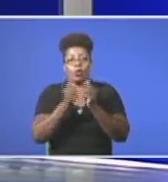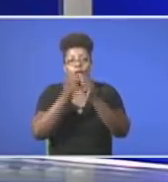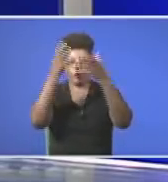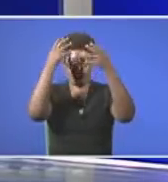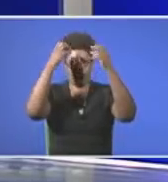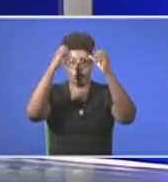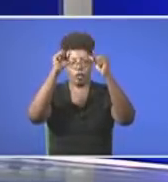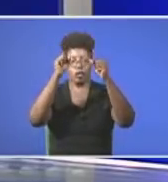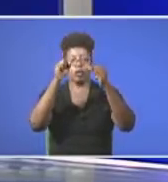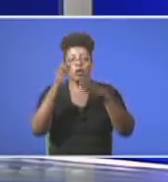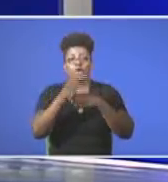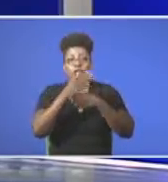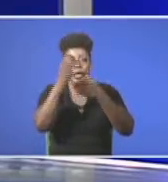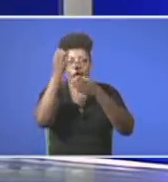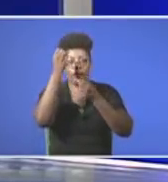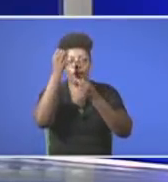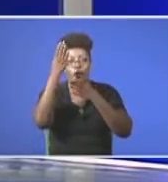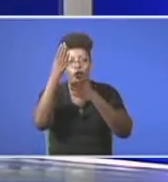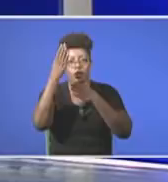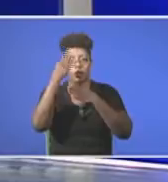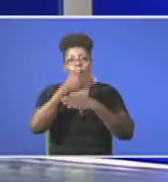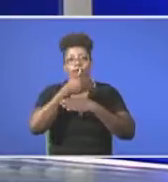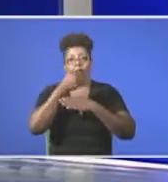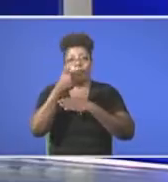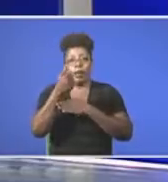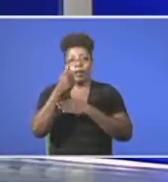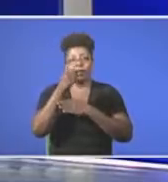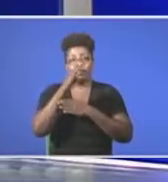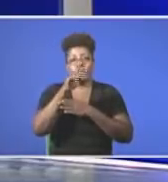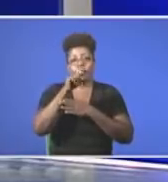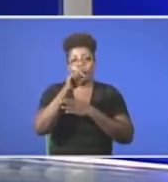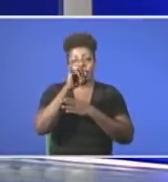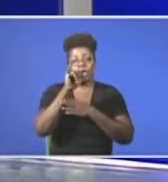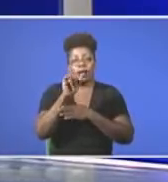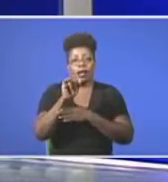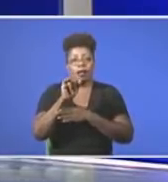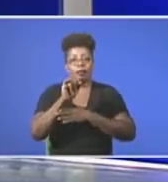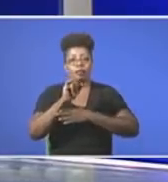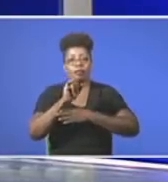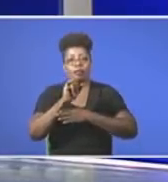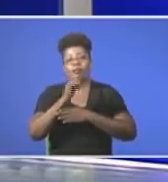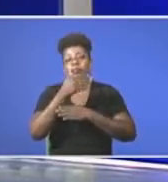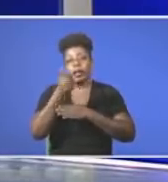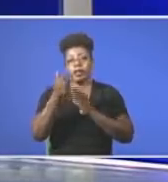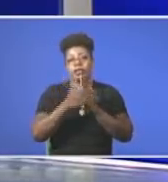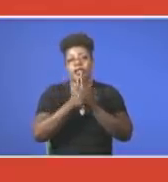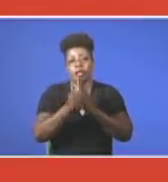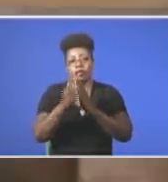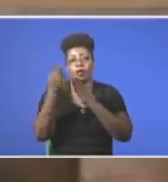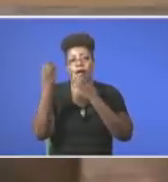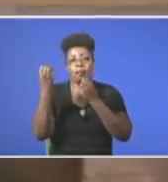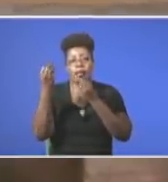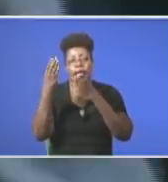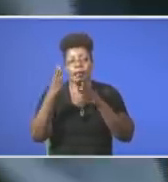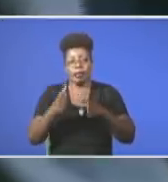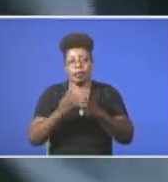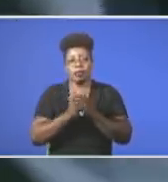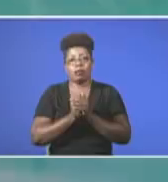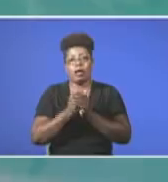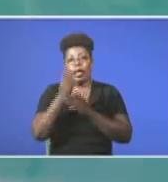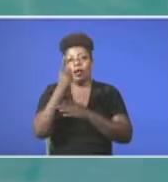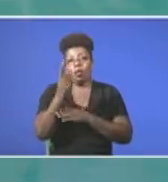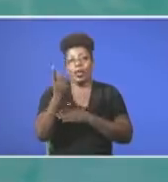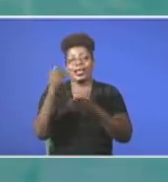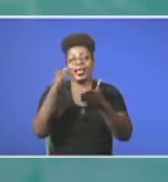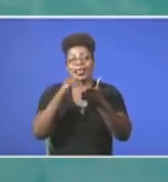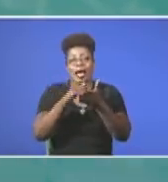the details on this initiative that will enhance the vocational skills of many Bahamians. 1,000 students are expected to